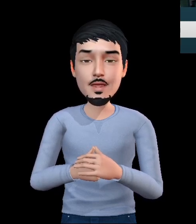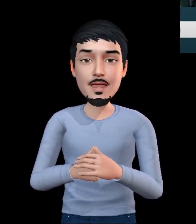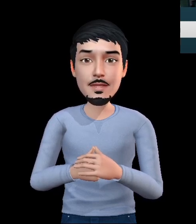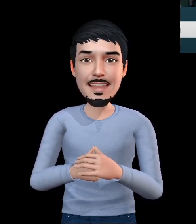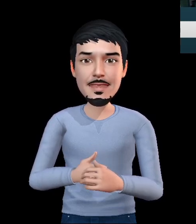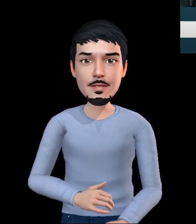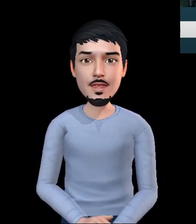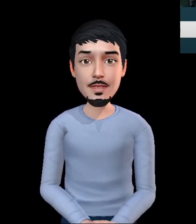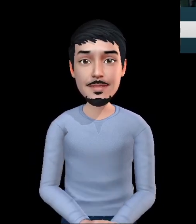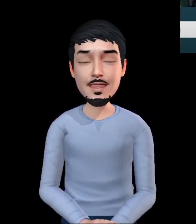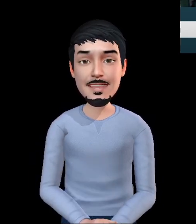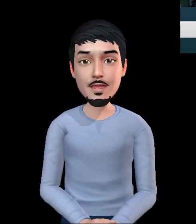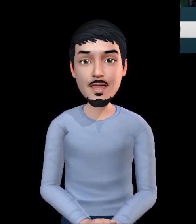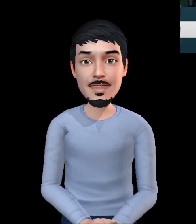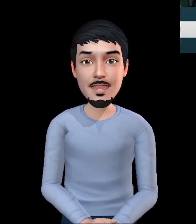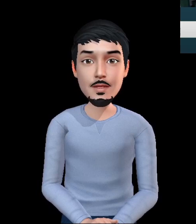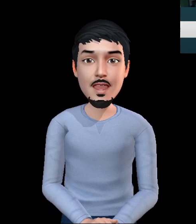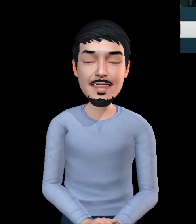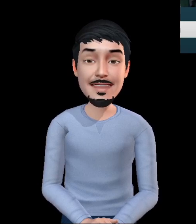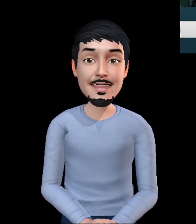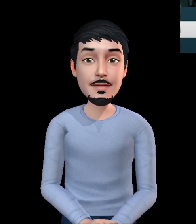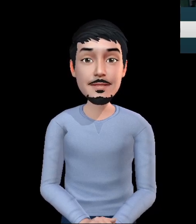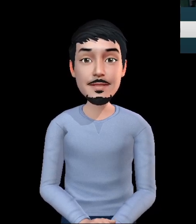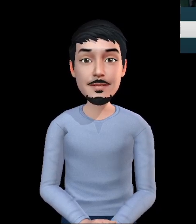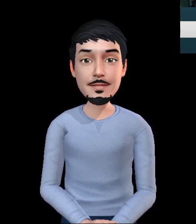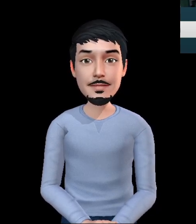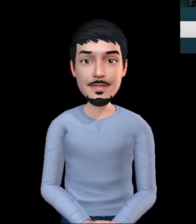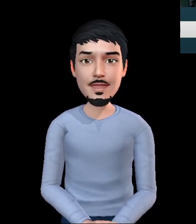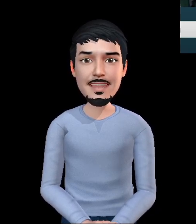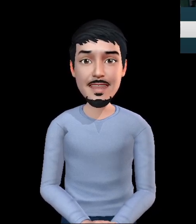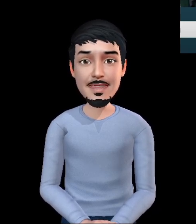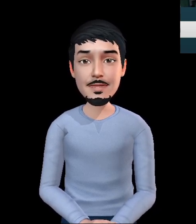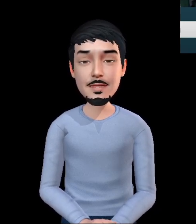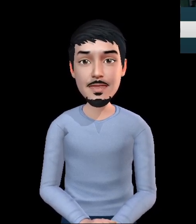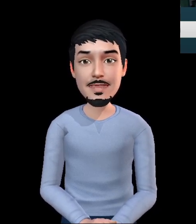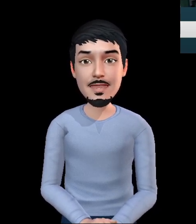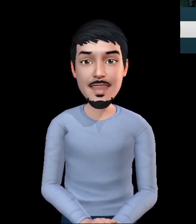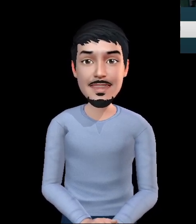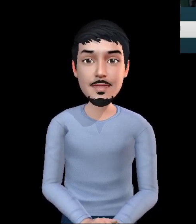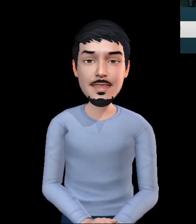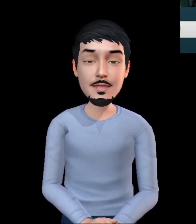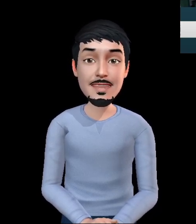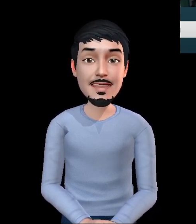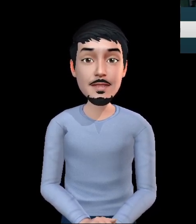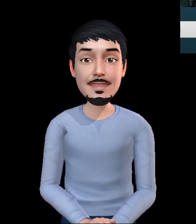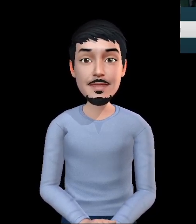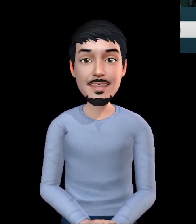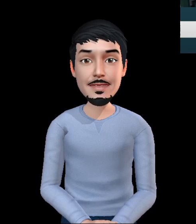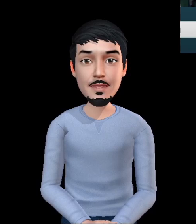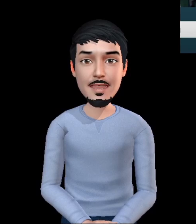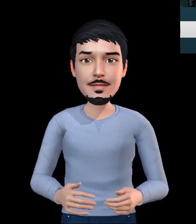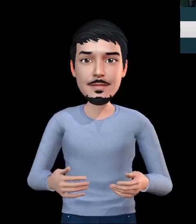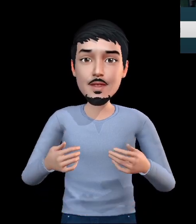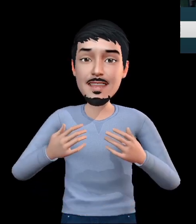don't know much about this group. Not sure if they're comprised of solely Americans or Filipino Americans or Filipinos, but you